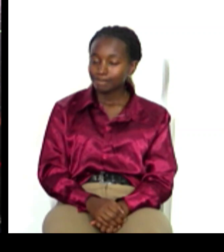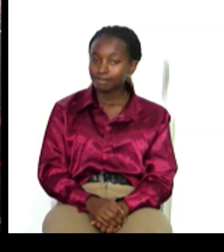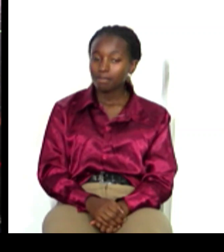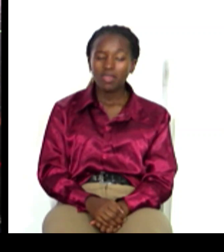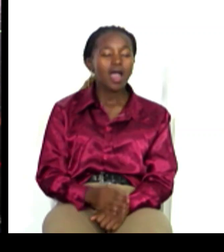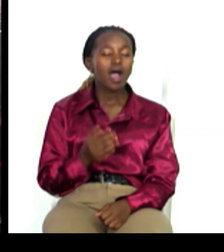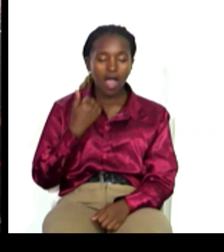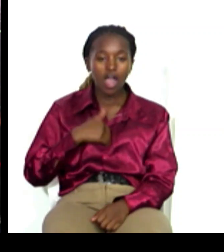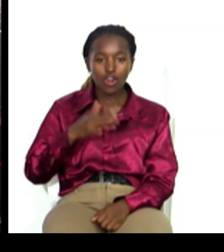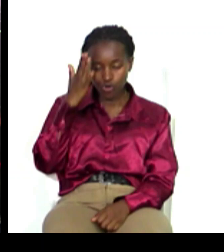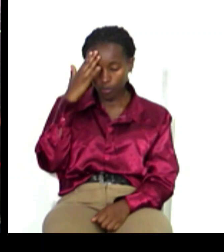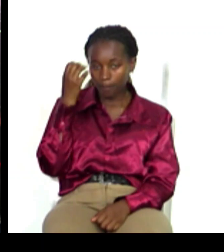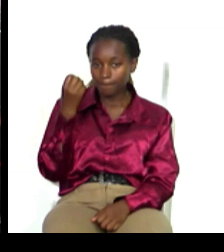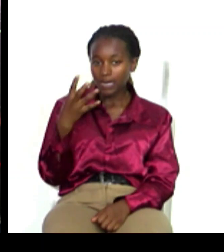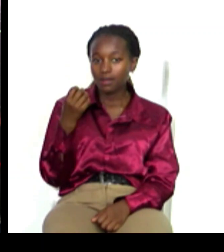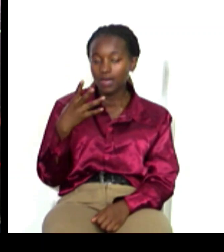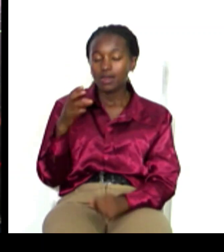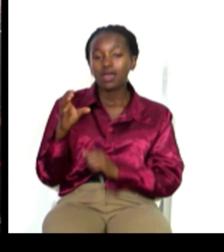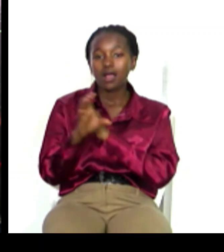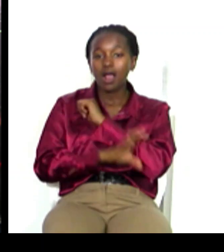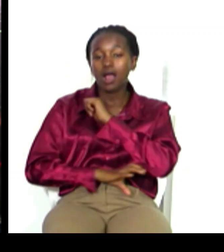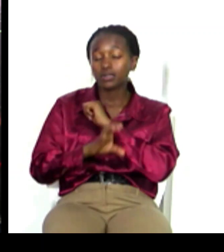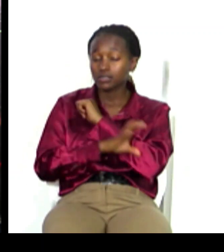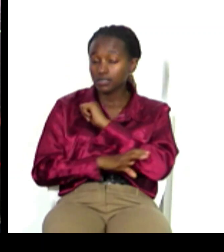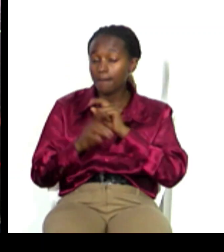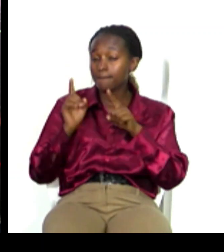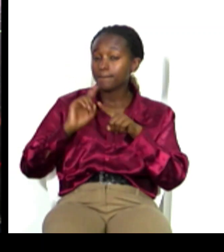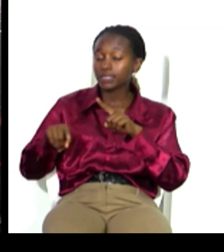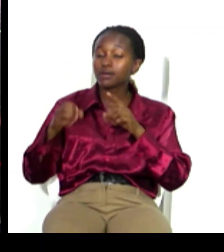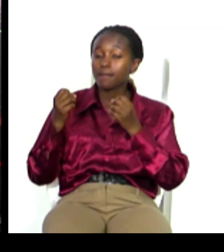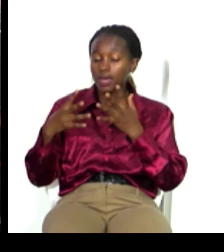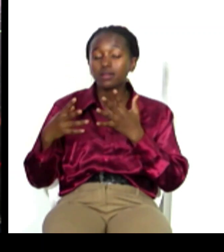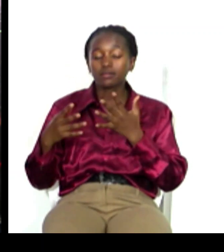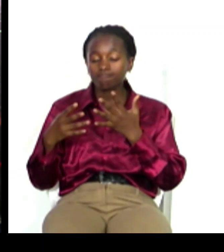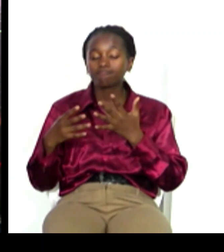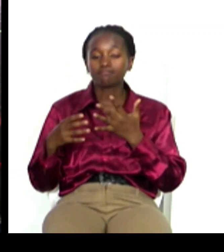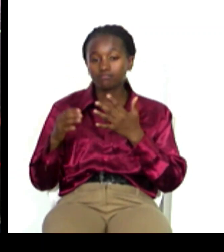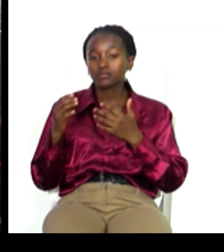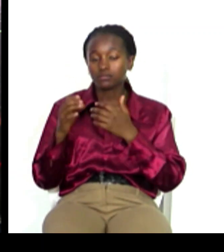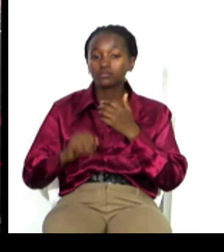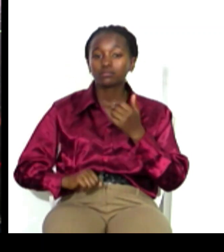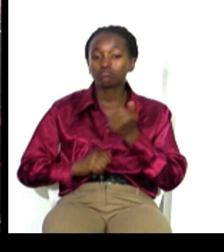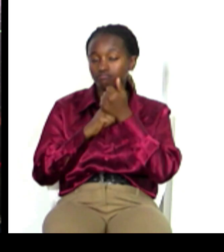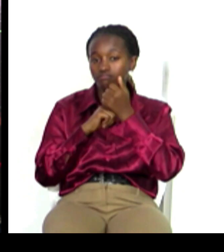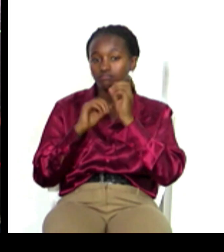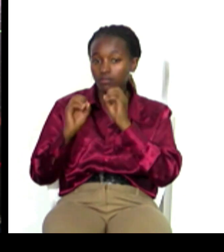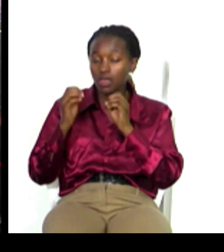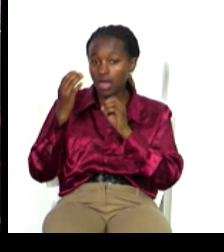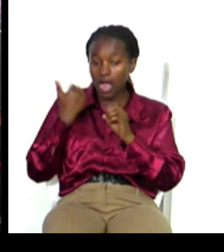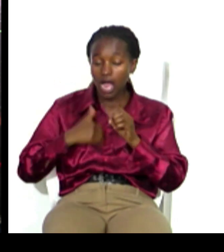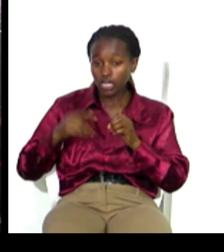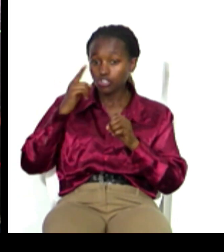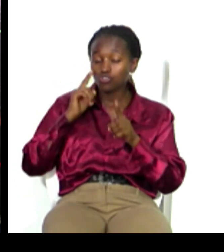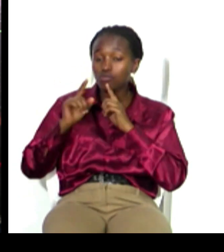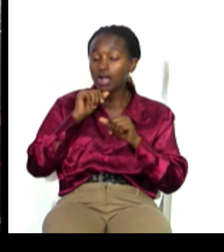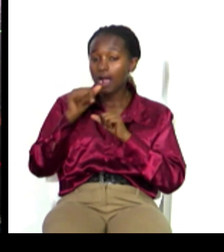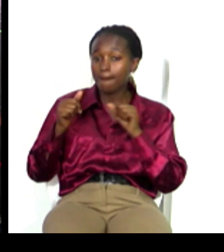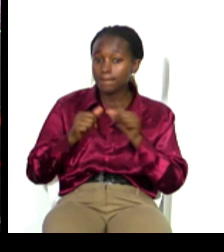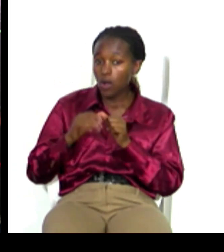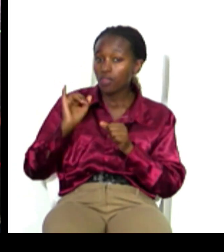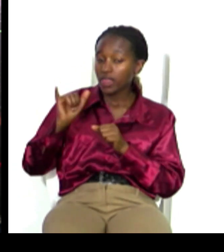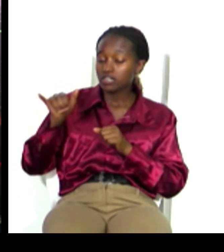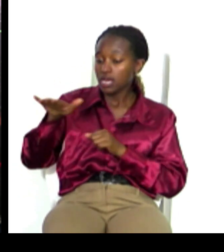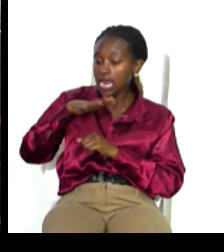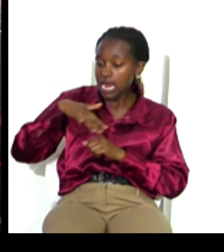many, but from okay. the Sahel So, countries. So Eritrea is going to support Raila. Yeah, the reason And why I'm talking about Eritrea is going to